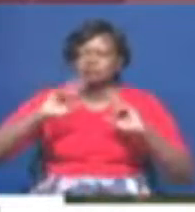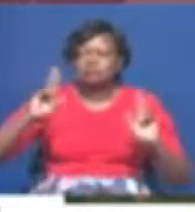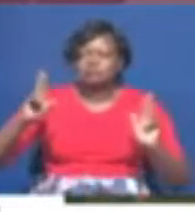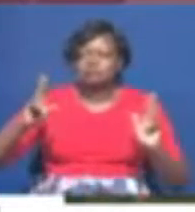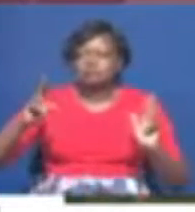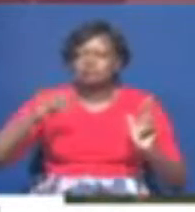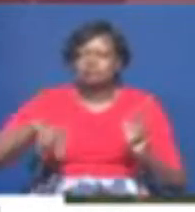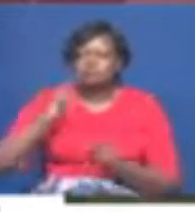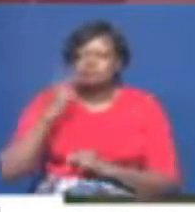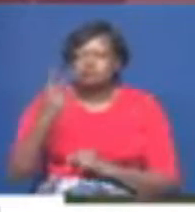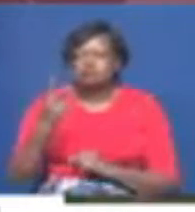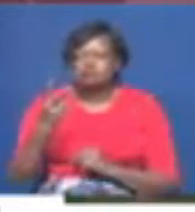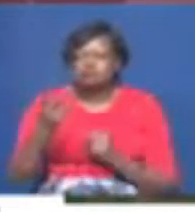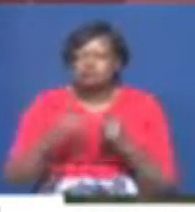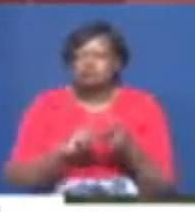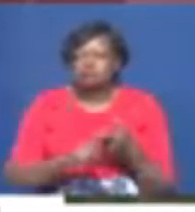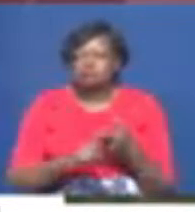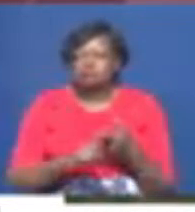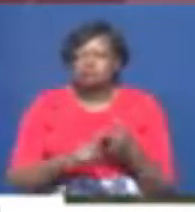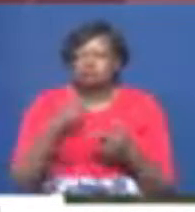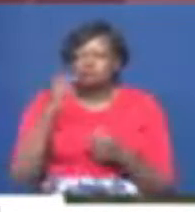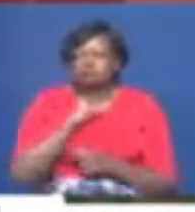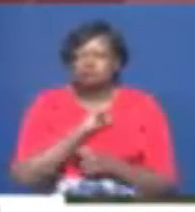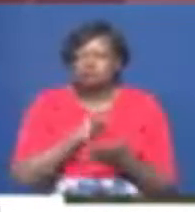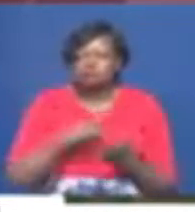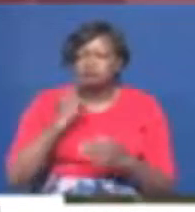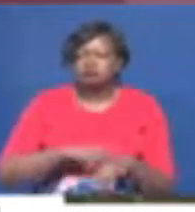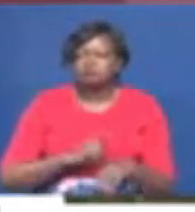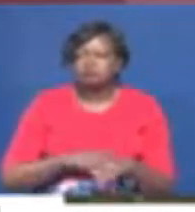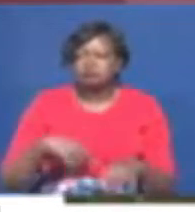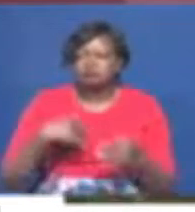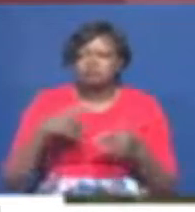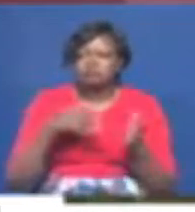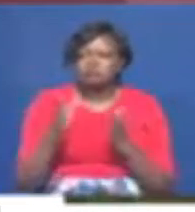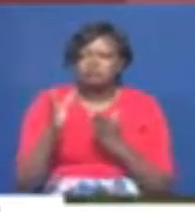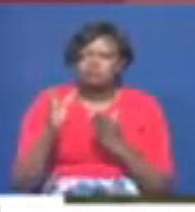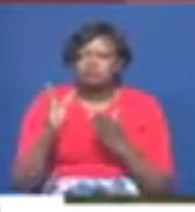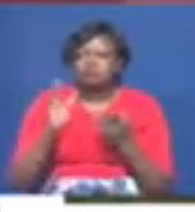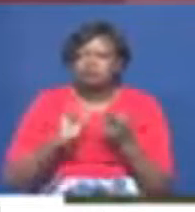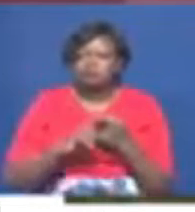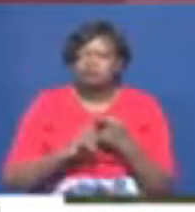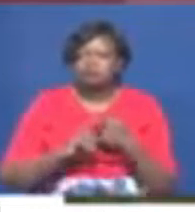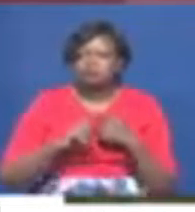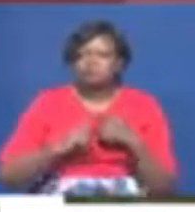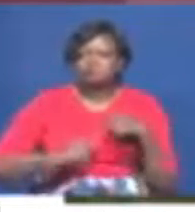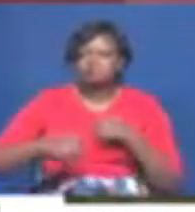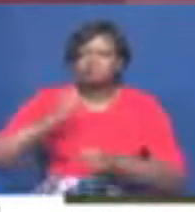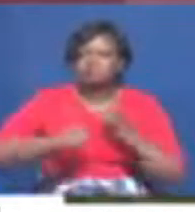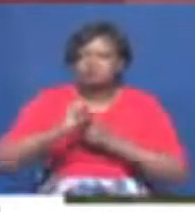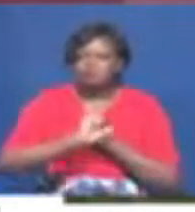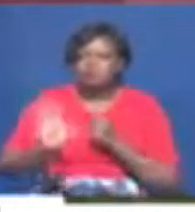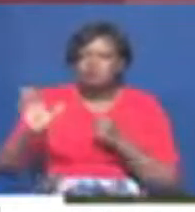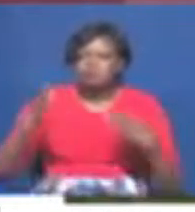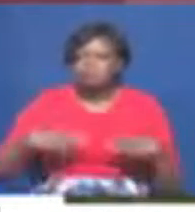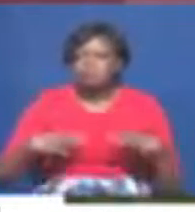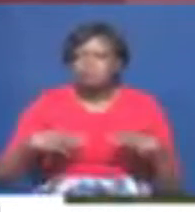are watching. And you have seen every time we have an opportunity to take stern action on these people who